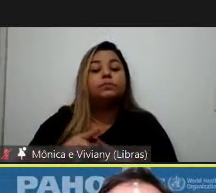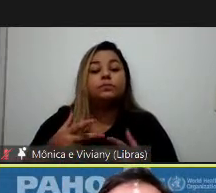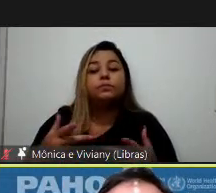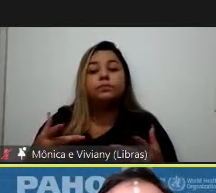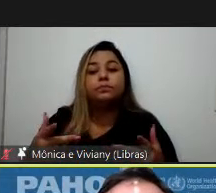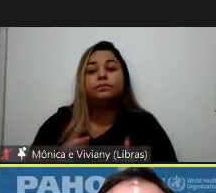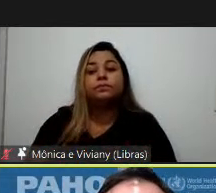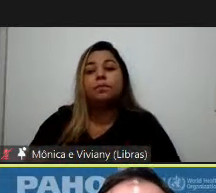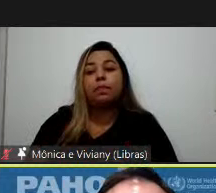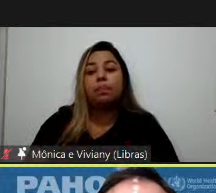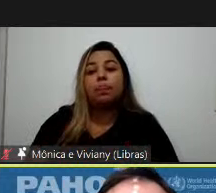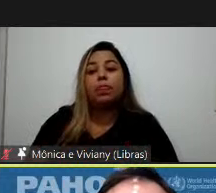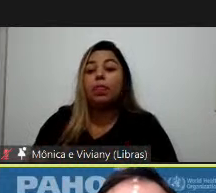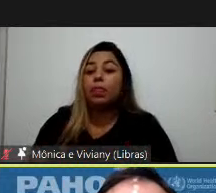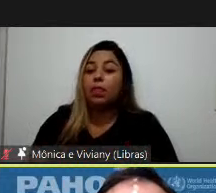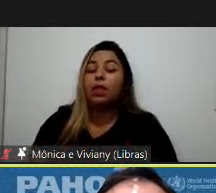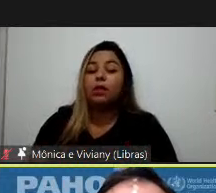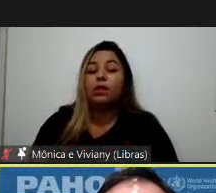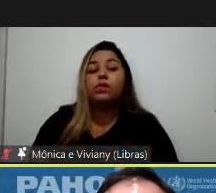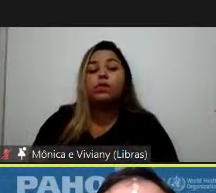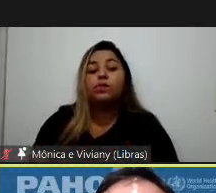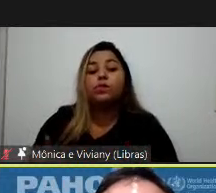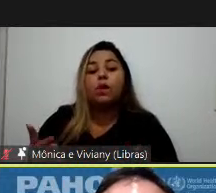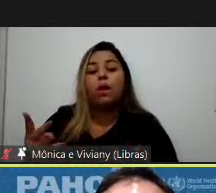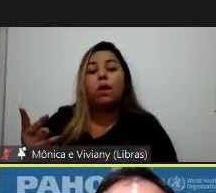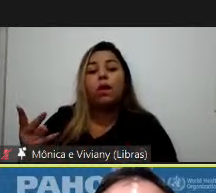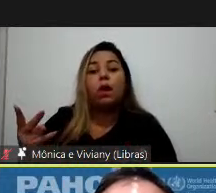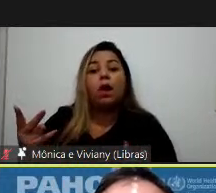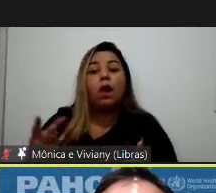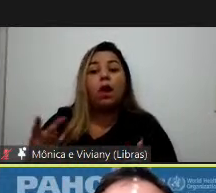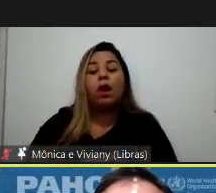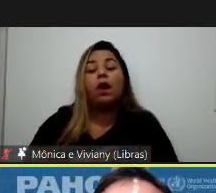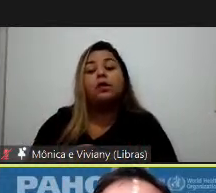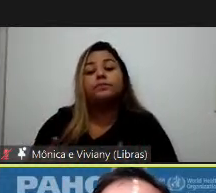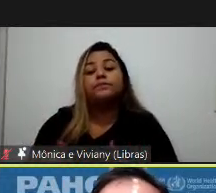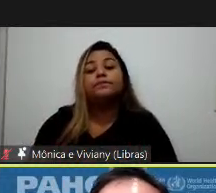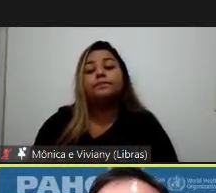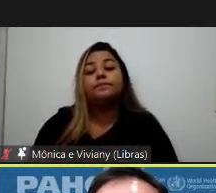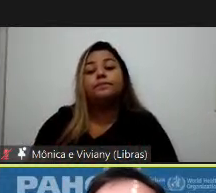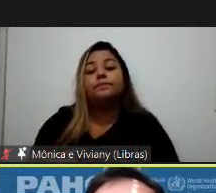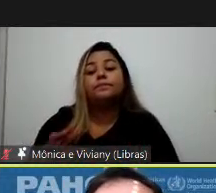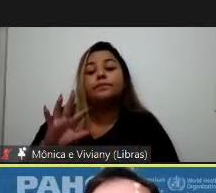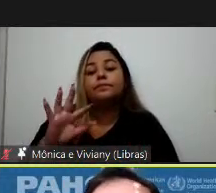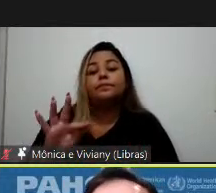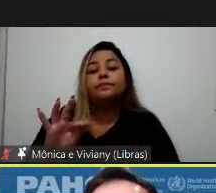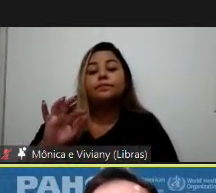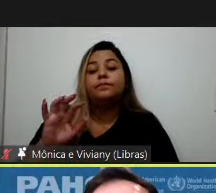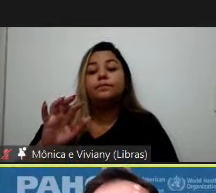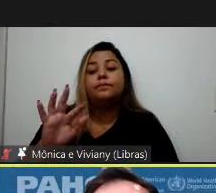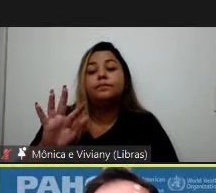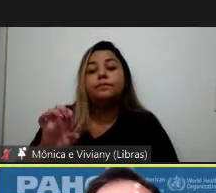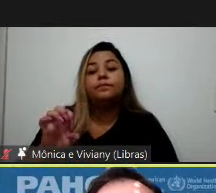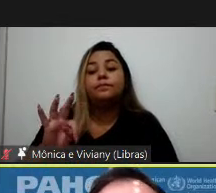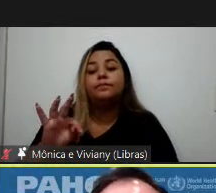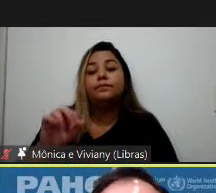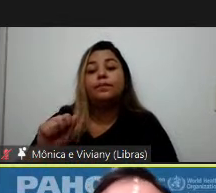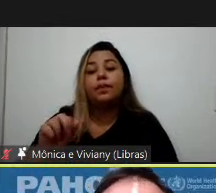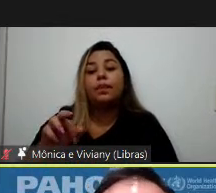case punctually. So this also affects the joint of networks from health systems, but without a